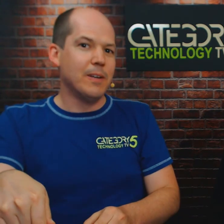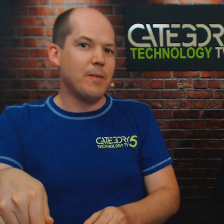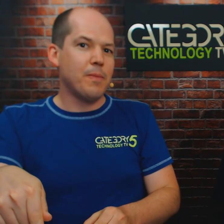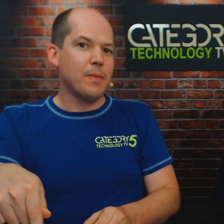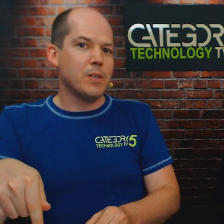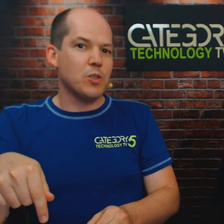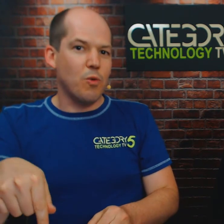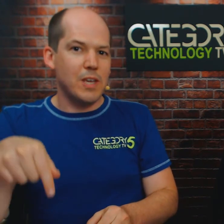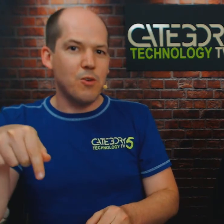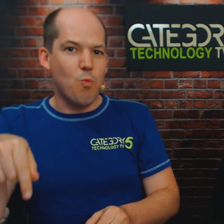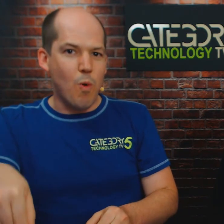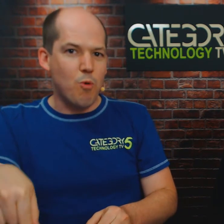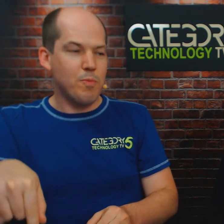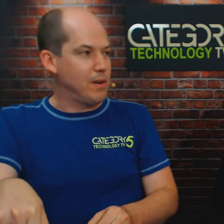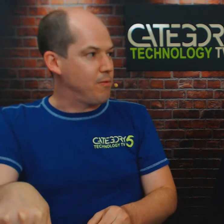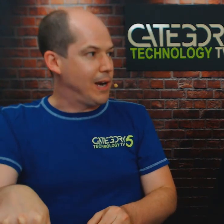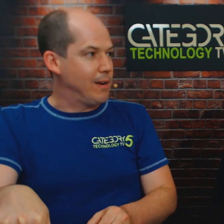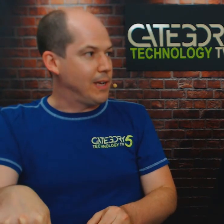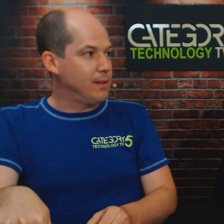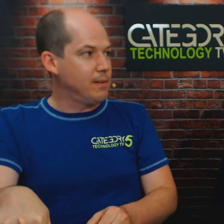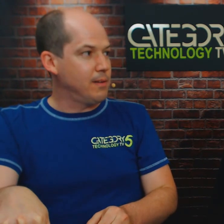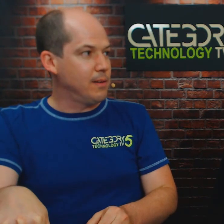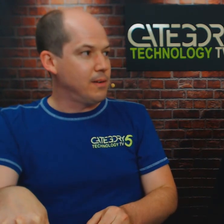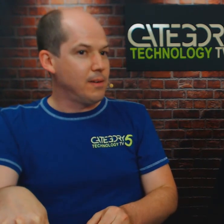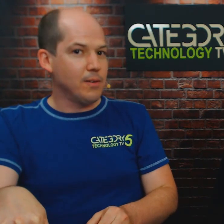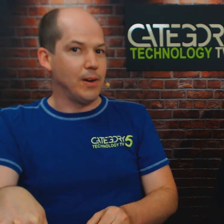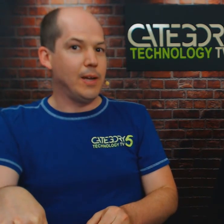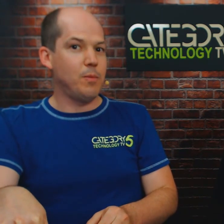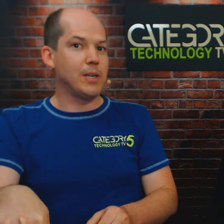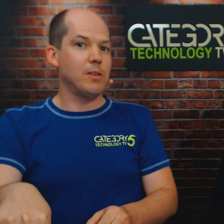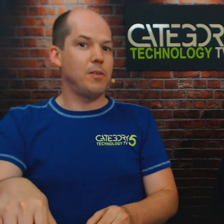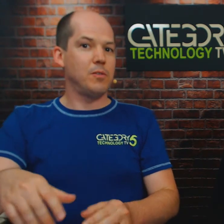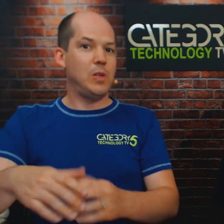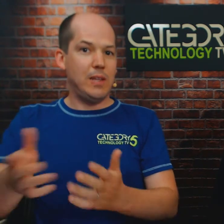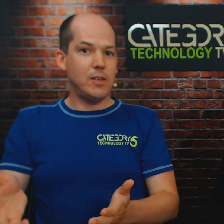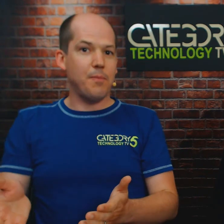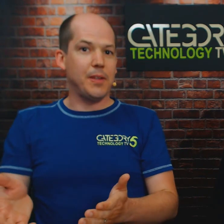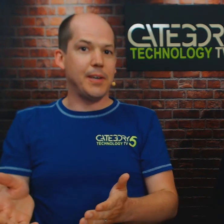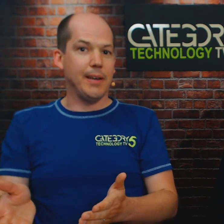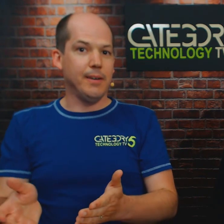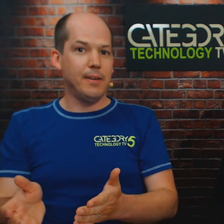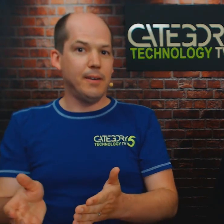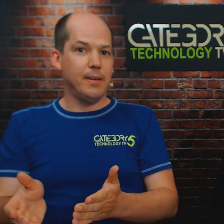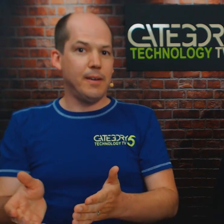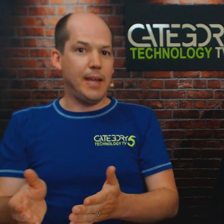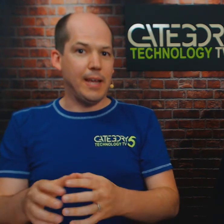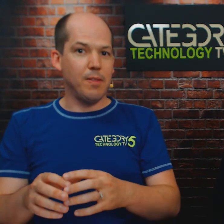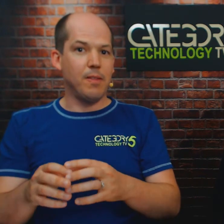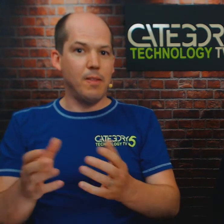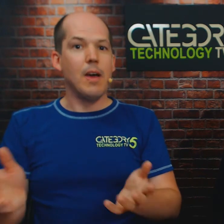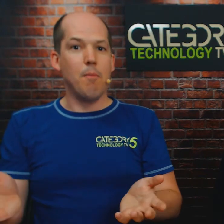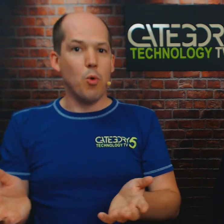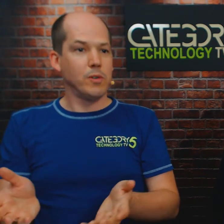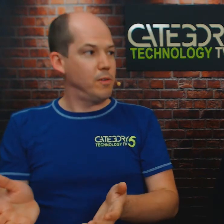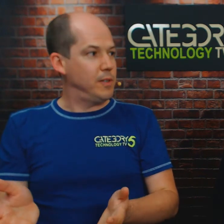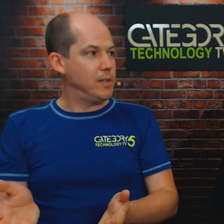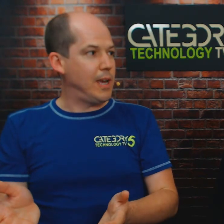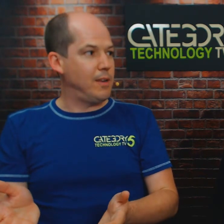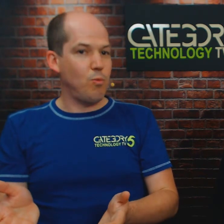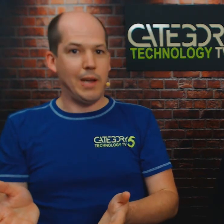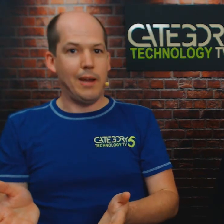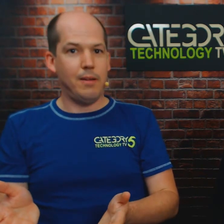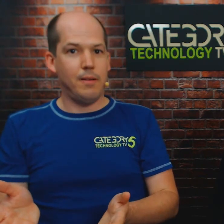terminal so that you won't be afraid of it. Right? Because if you've seen something done in a more